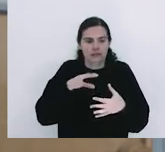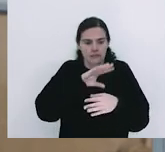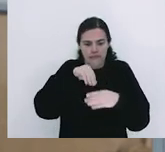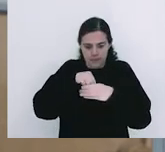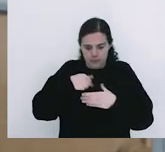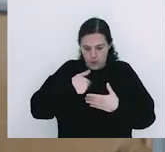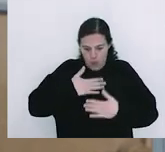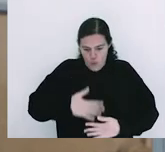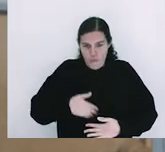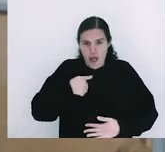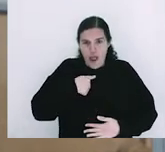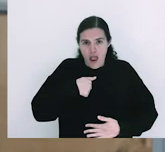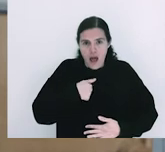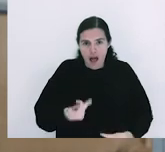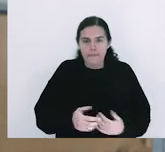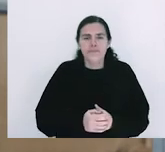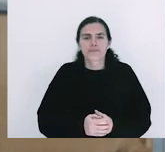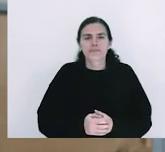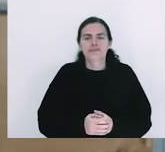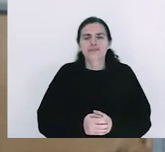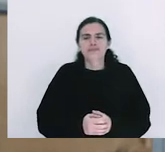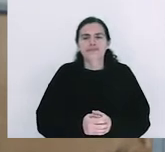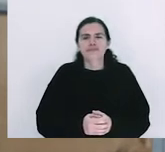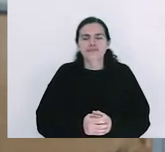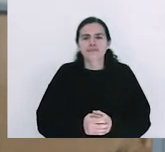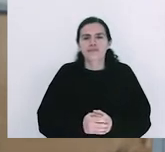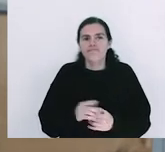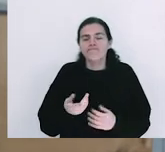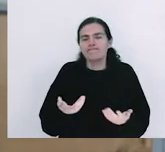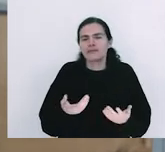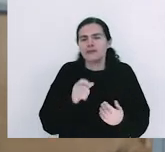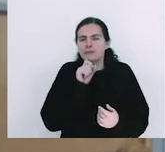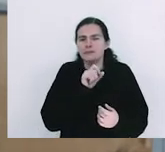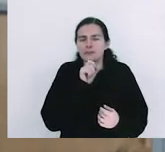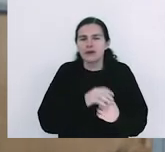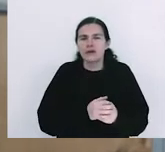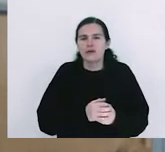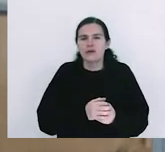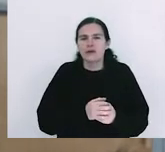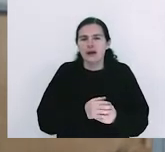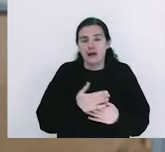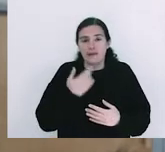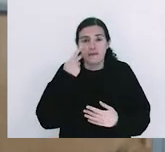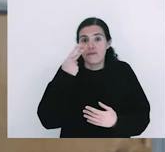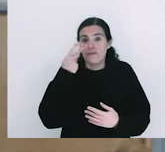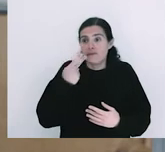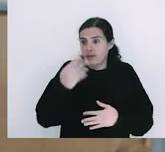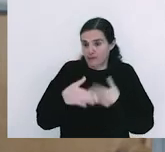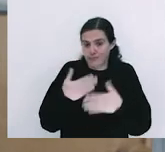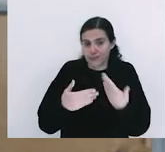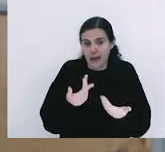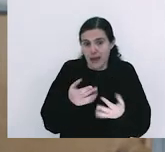of the body, so they are a necessary part of our livelihood.